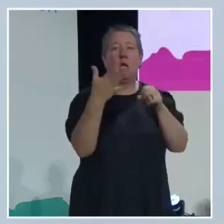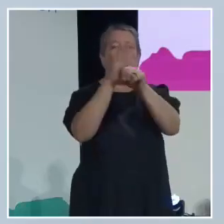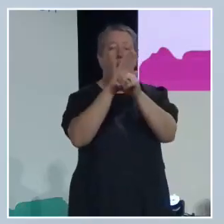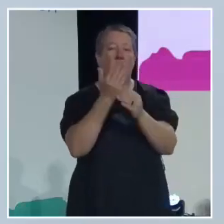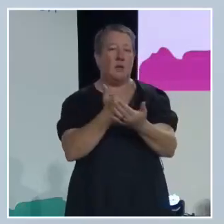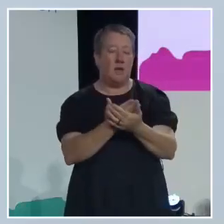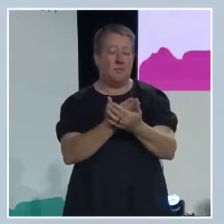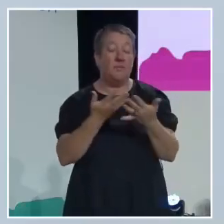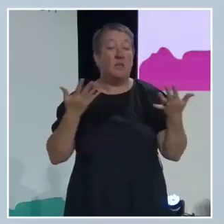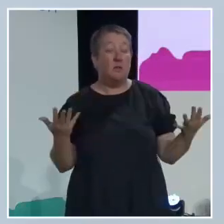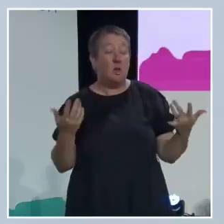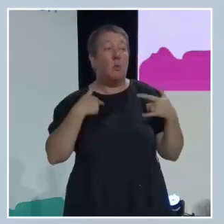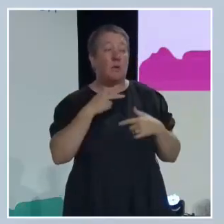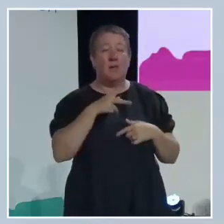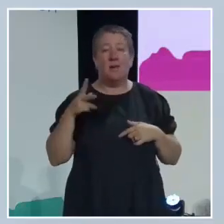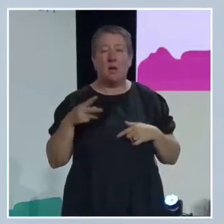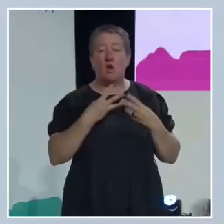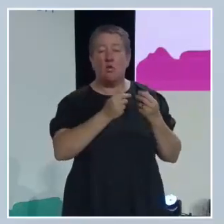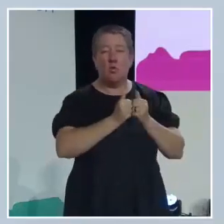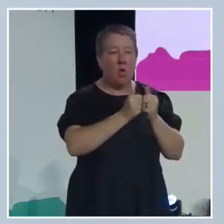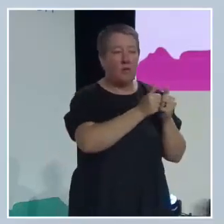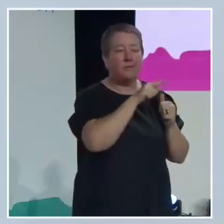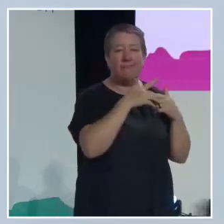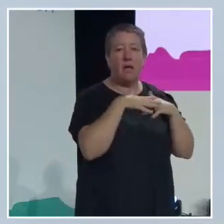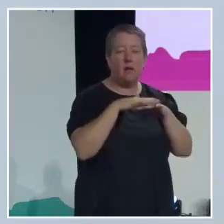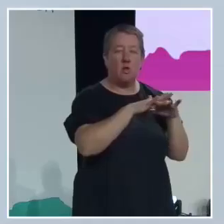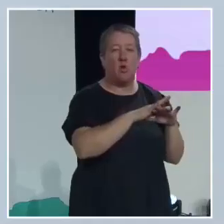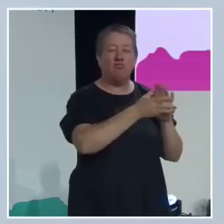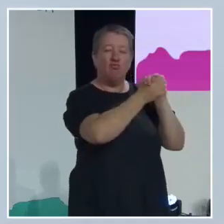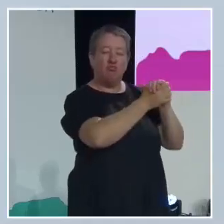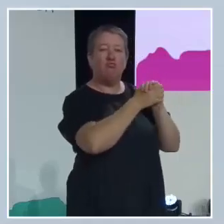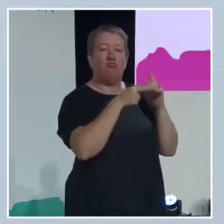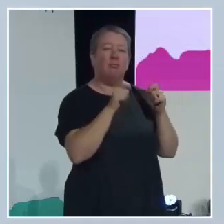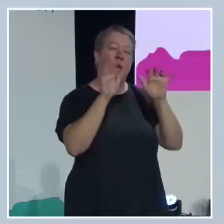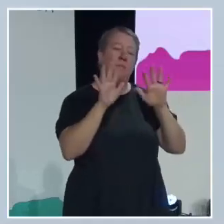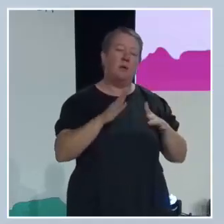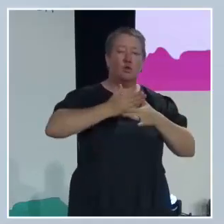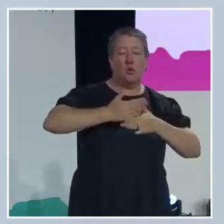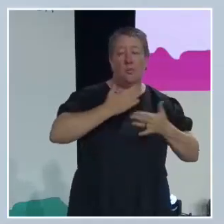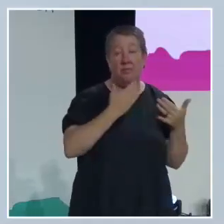colleagues to congratulate this network for this amazing job. Thank you.